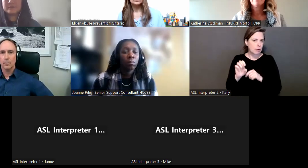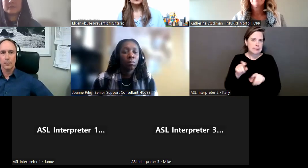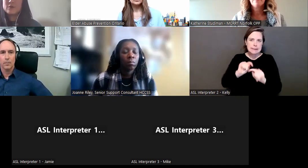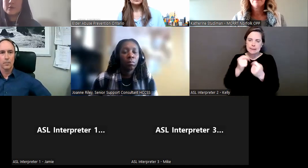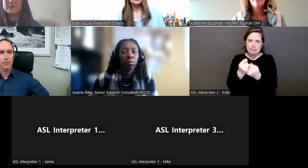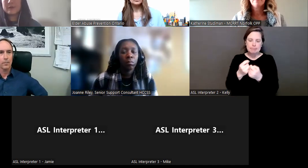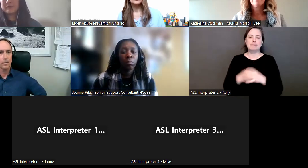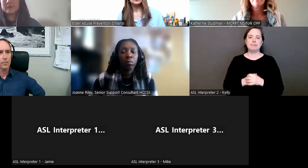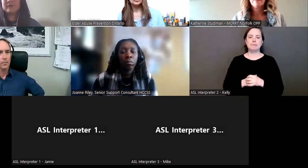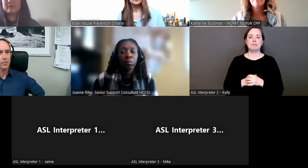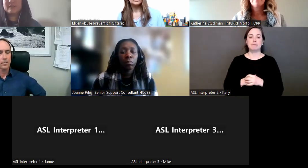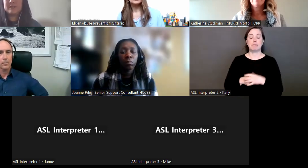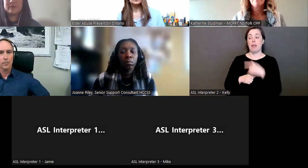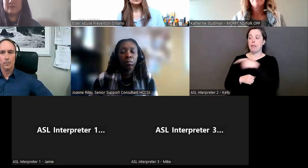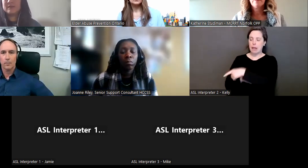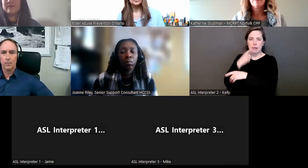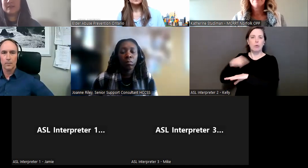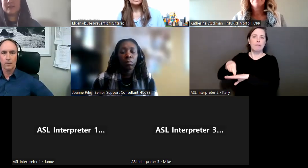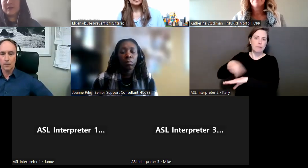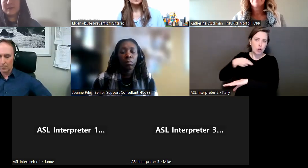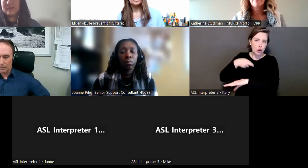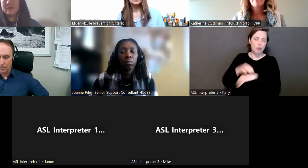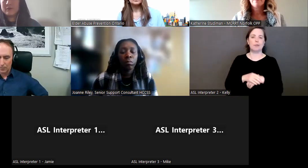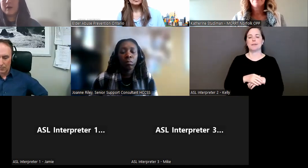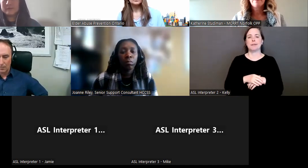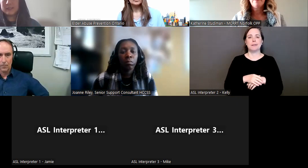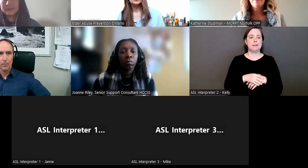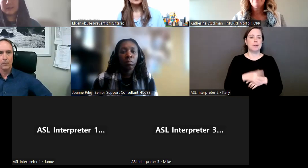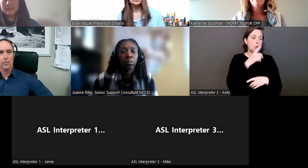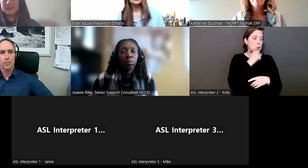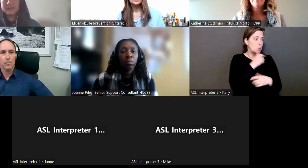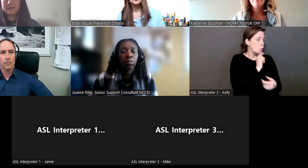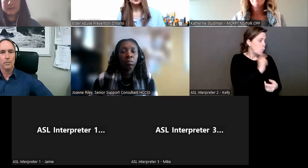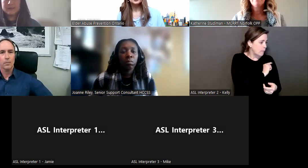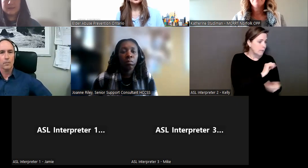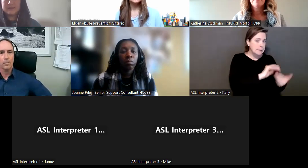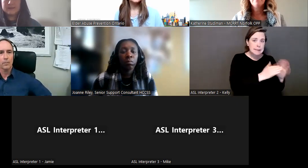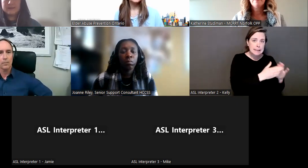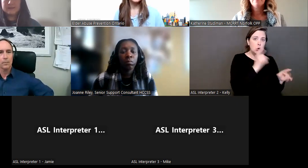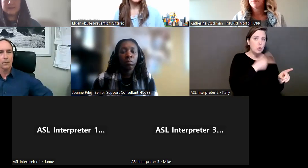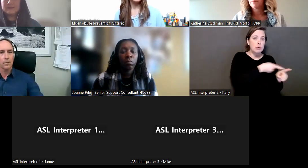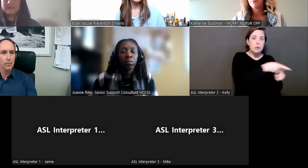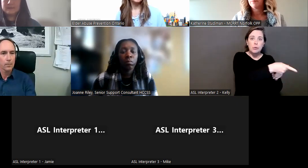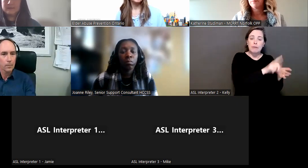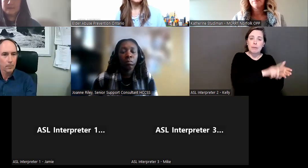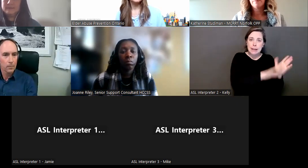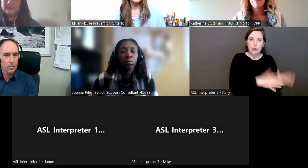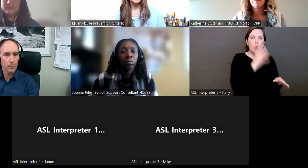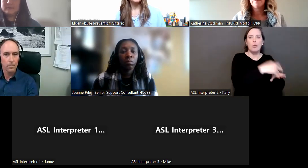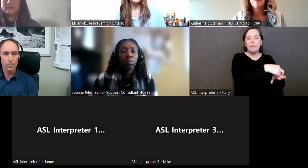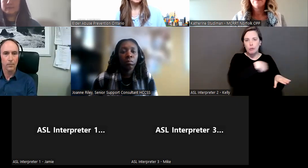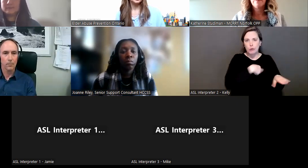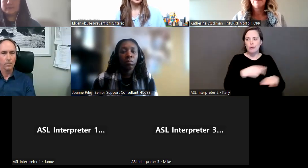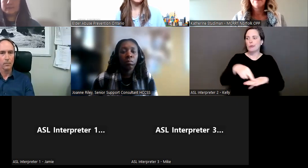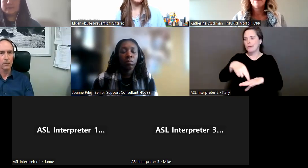team, or we get referrals from our seniors at risk investigators from the city of Guelph Police. So would you do a similar role